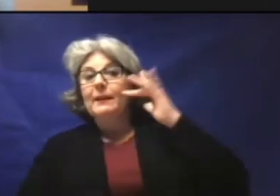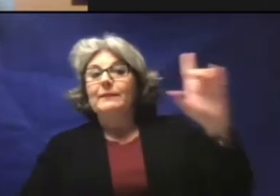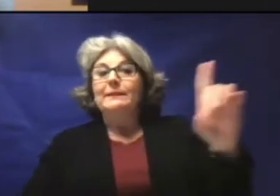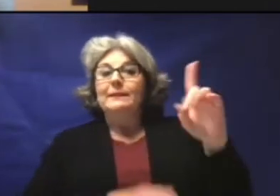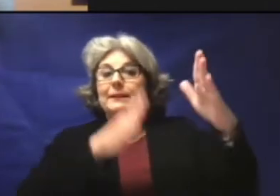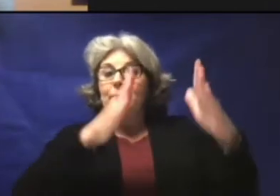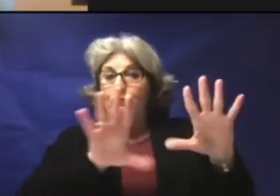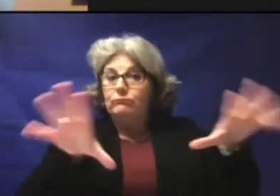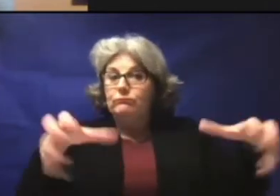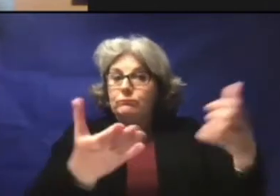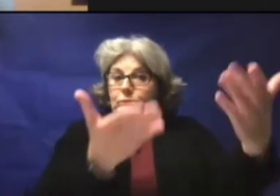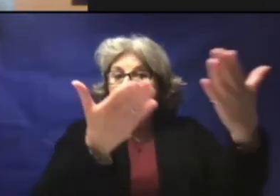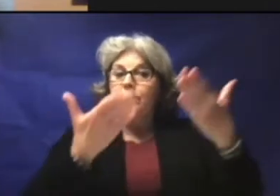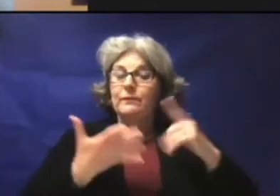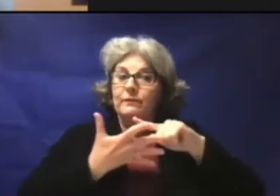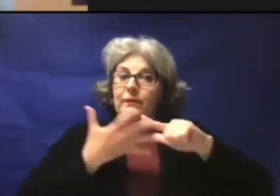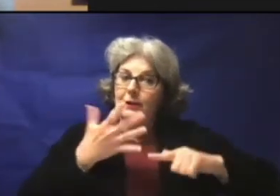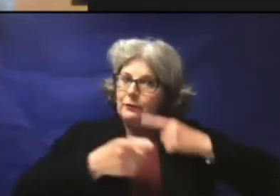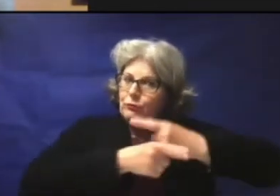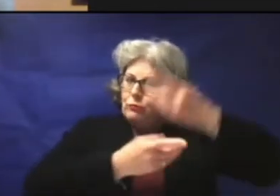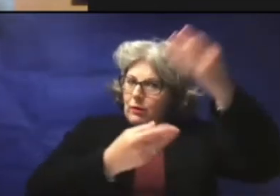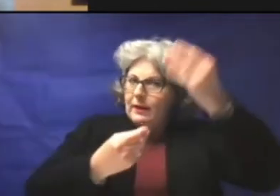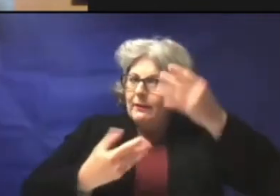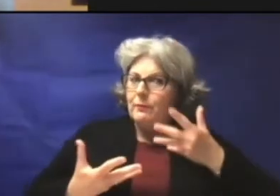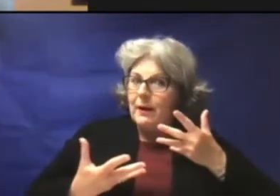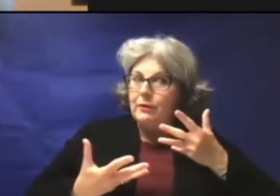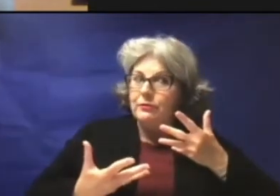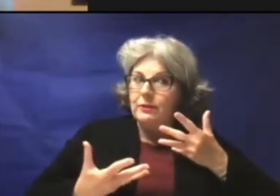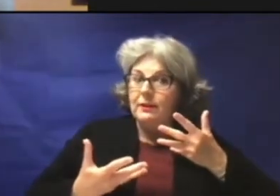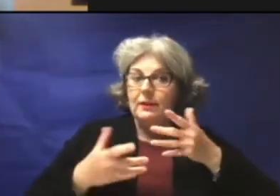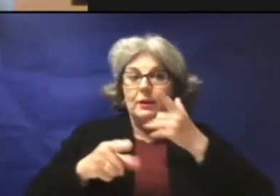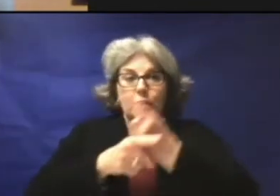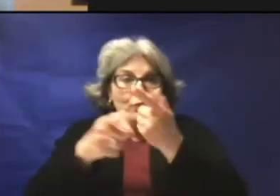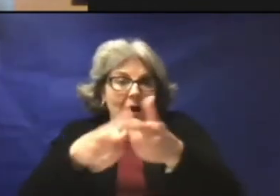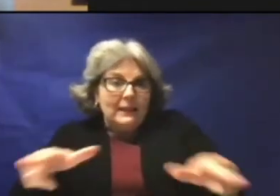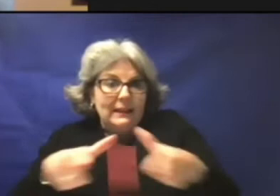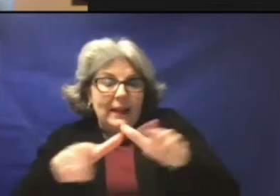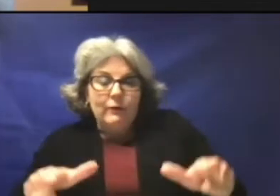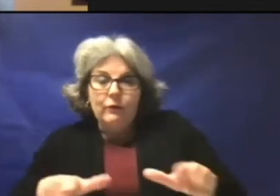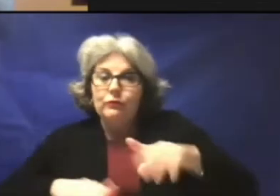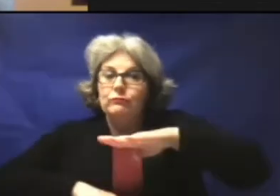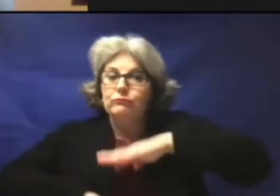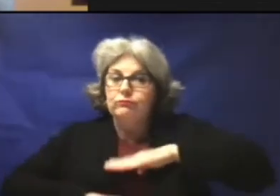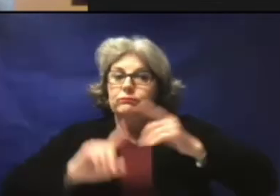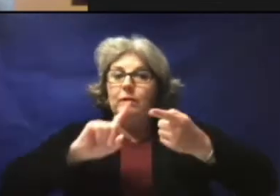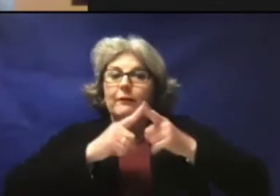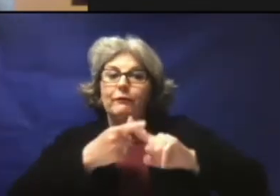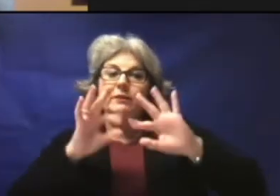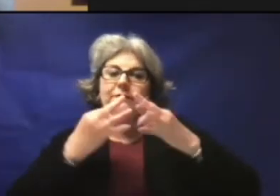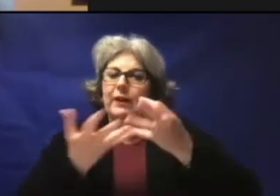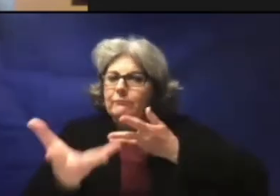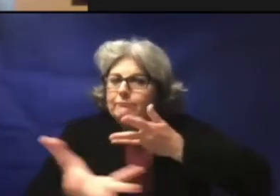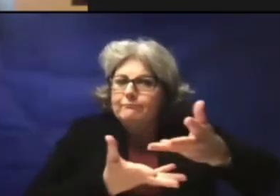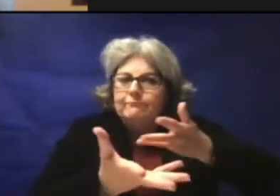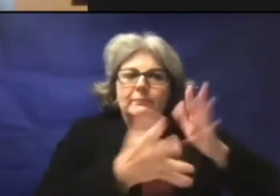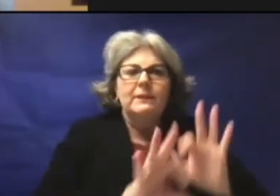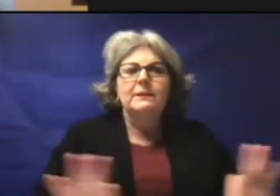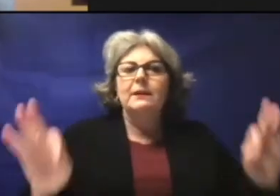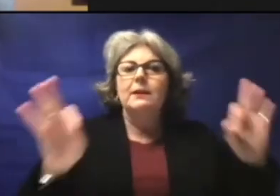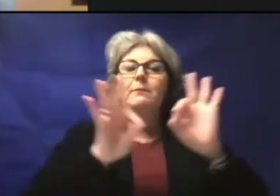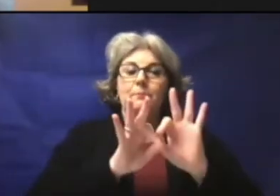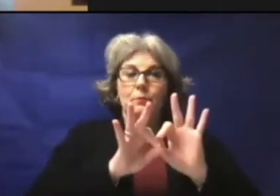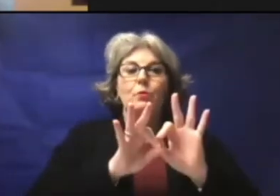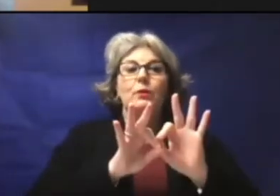Party to provide us the right information, even in language, to help talk to our friends and family. It's so important. The other